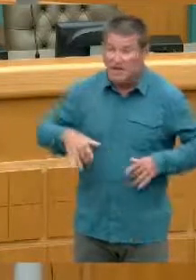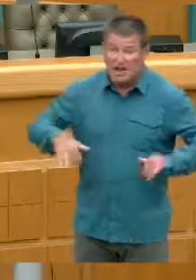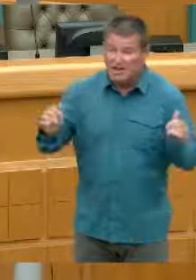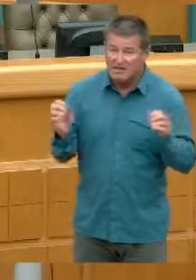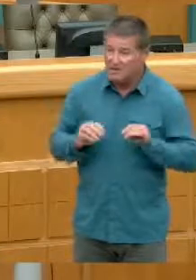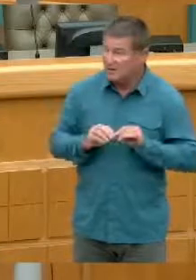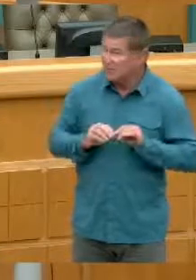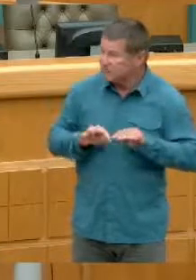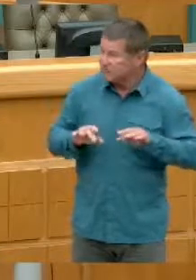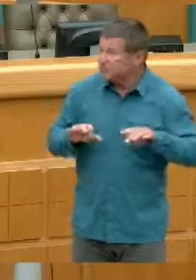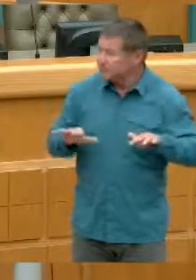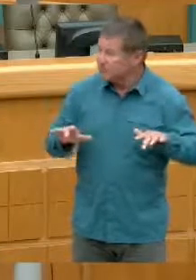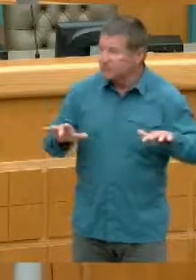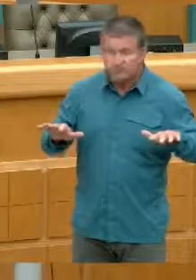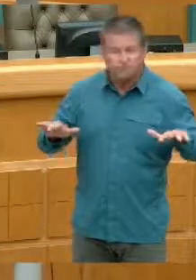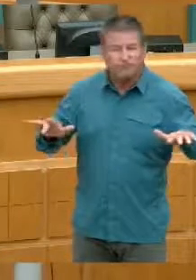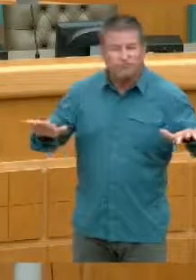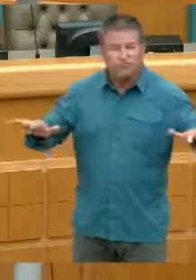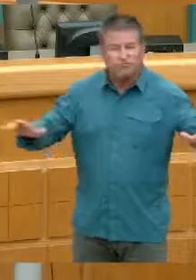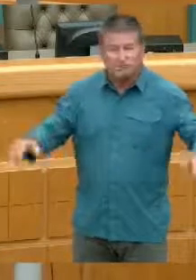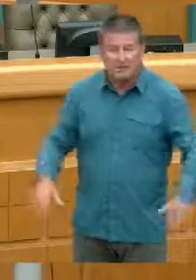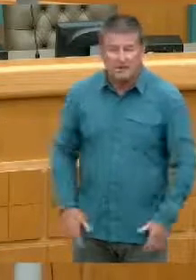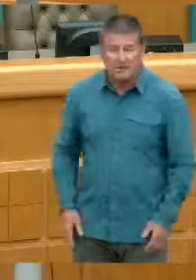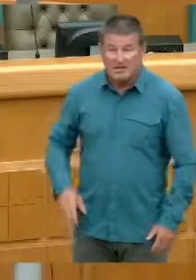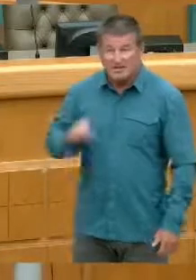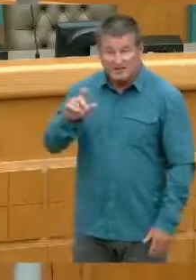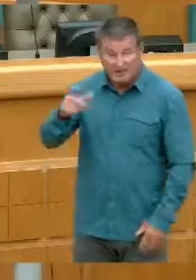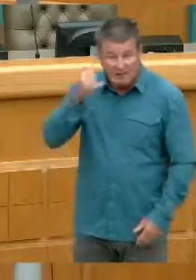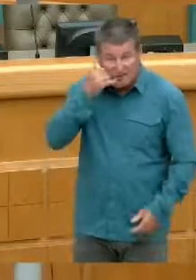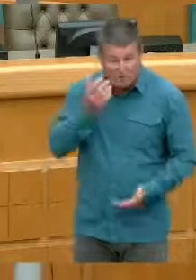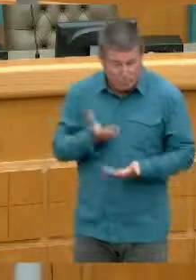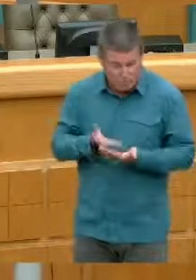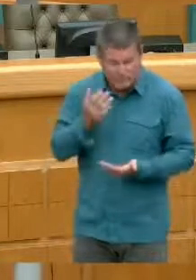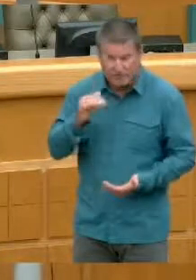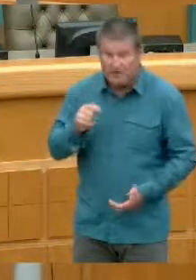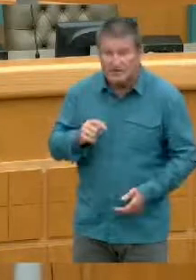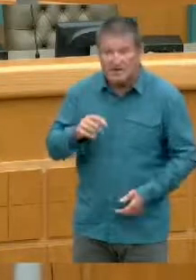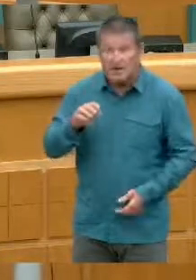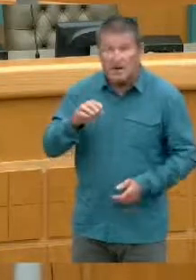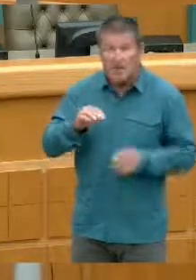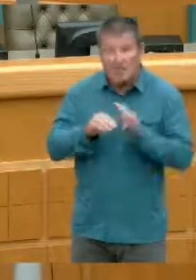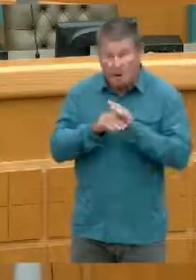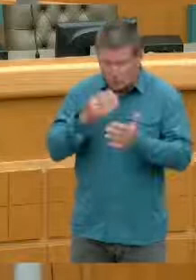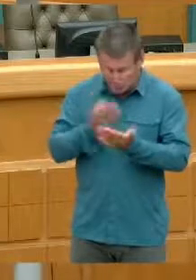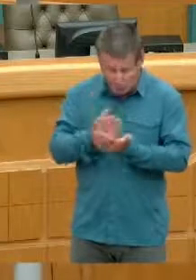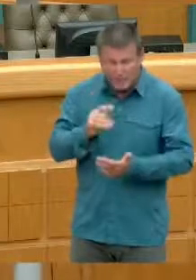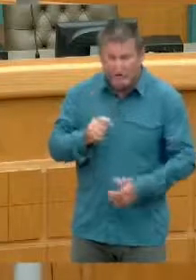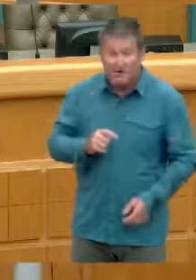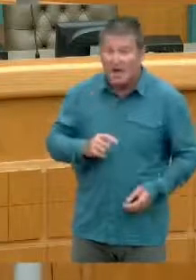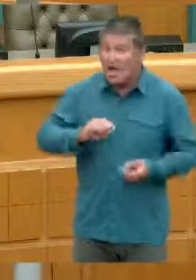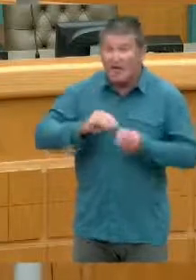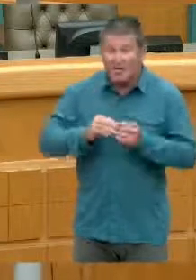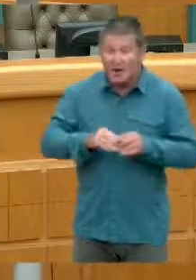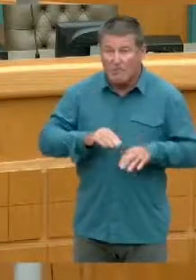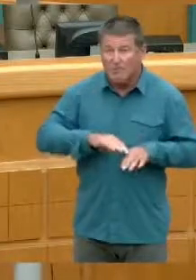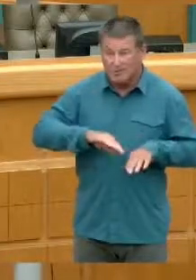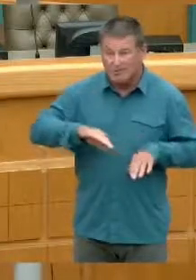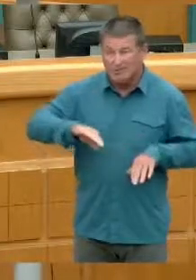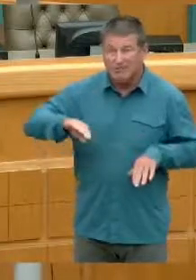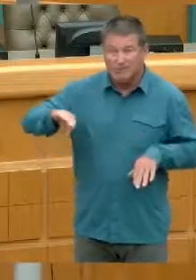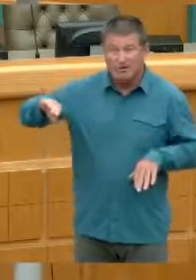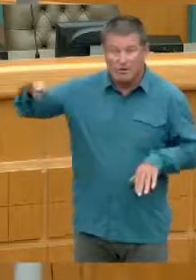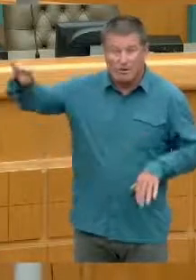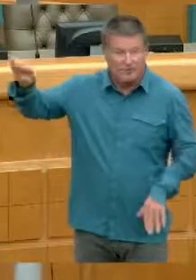data, fatality data, epidemiological models, they're all projecting that we're increasing. This number, the transmission